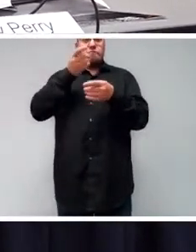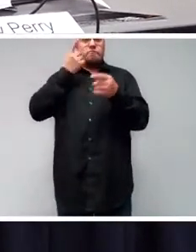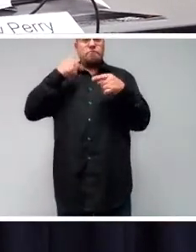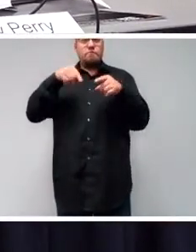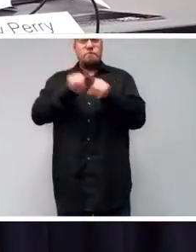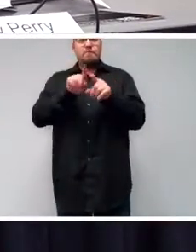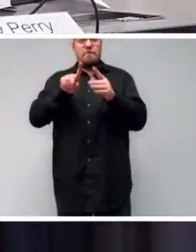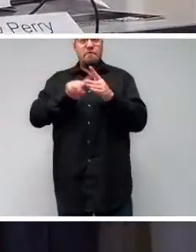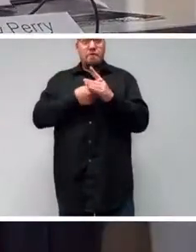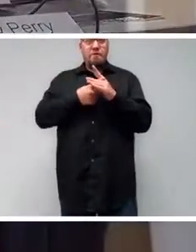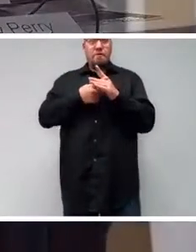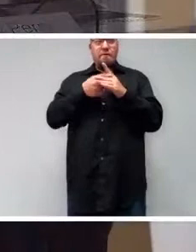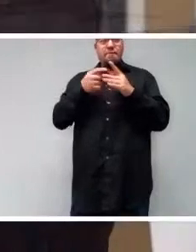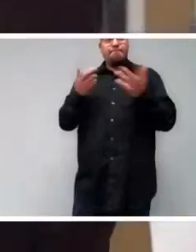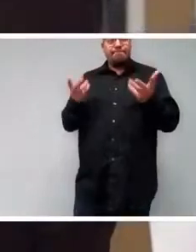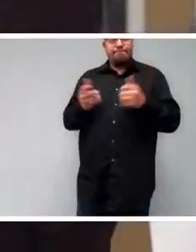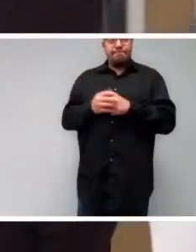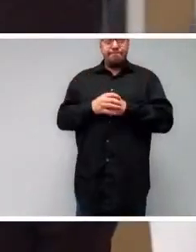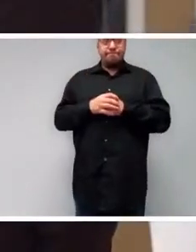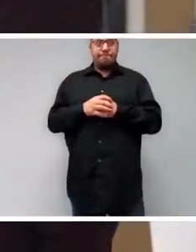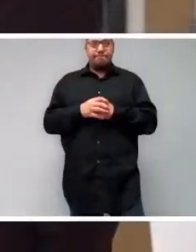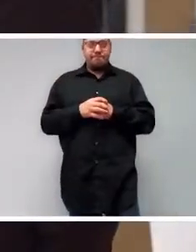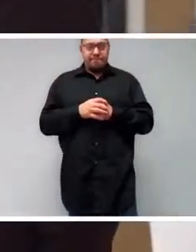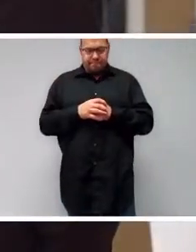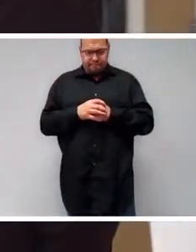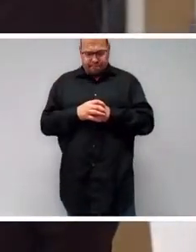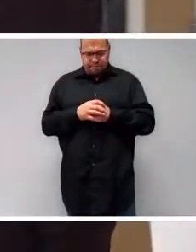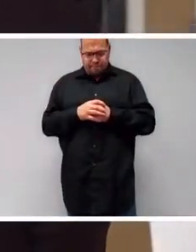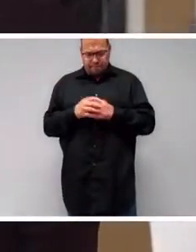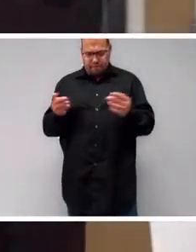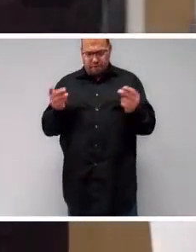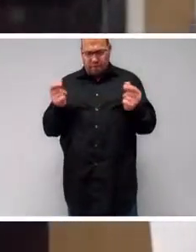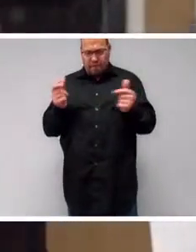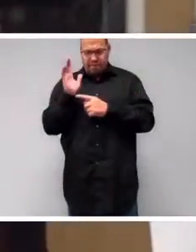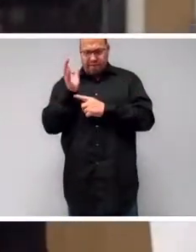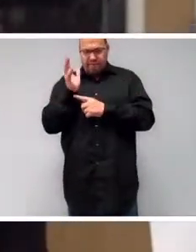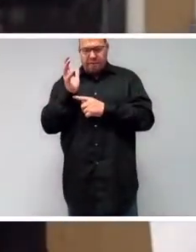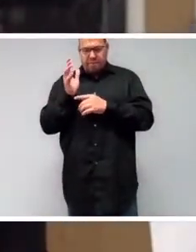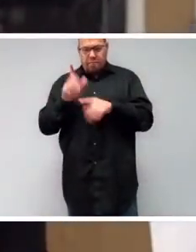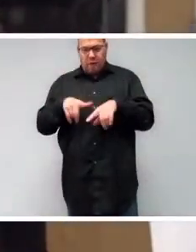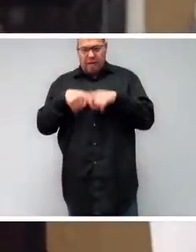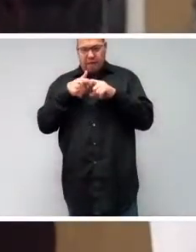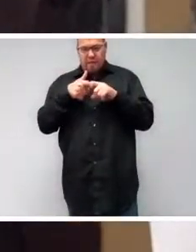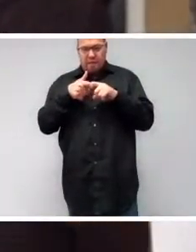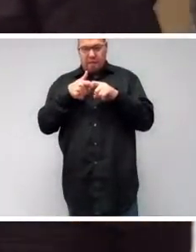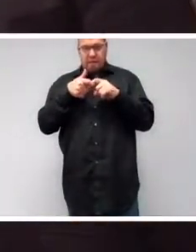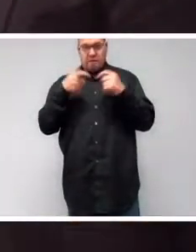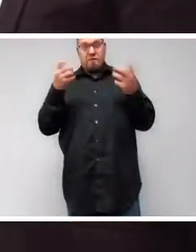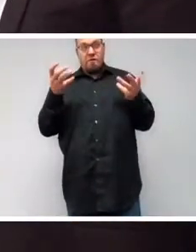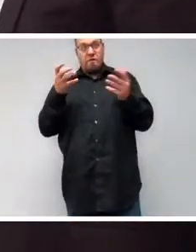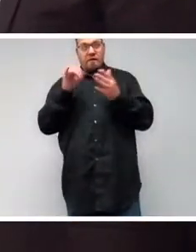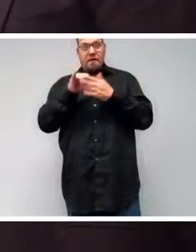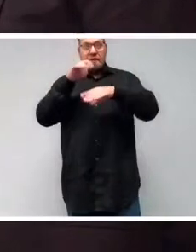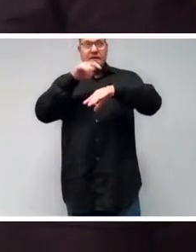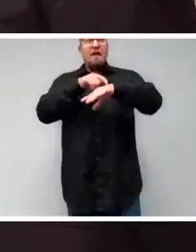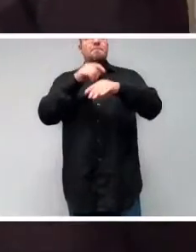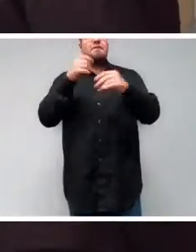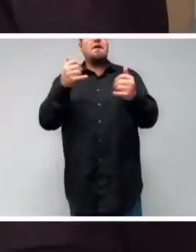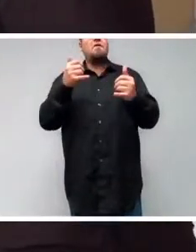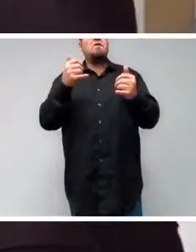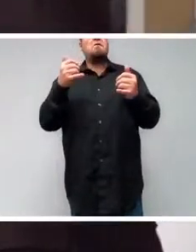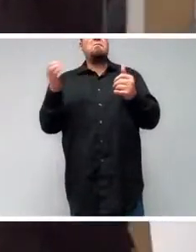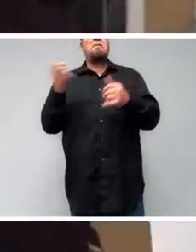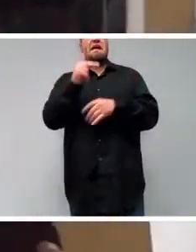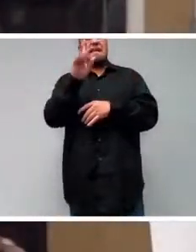beginning. Oh, okay. Let's take a quick 5-minute break. Okay. Right. So the time is, let's be back here at